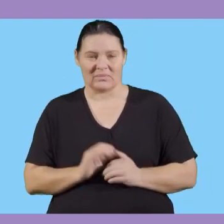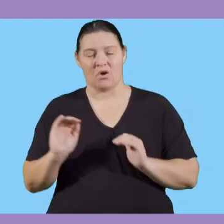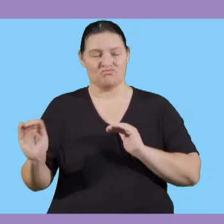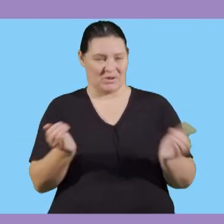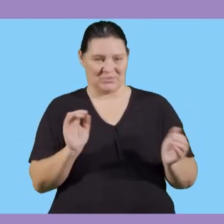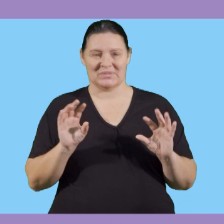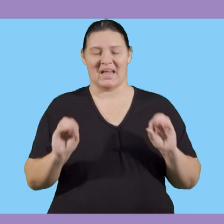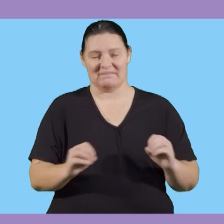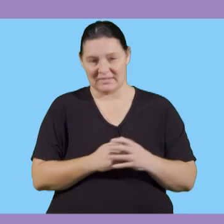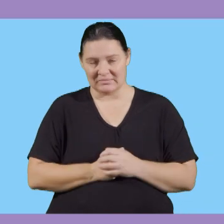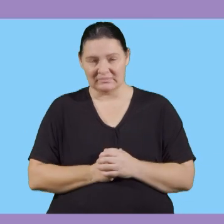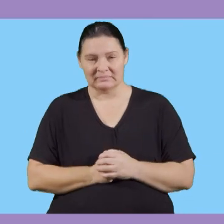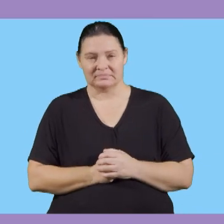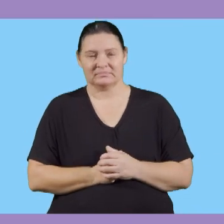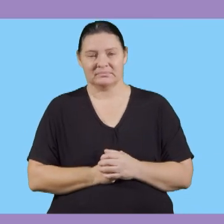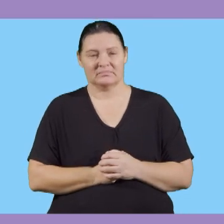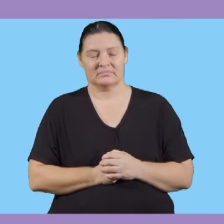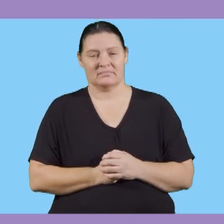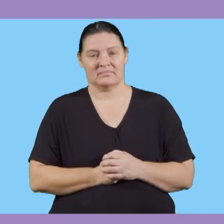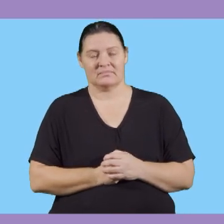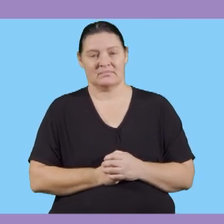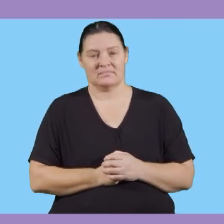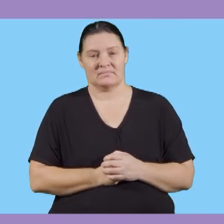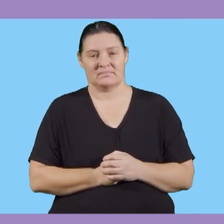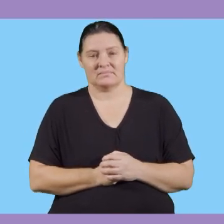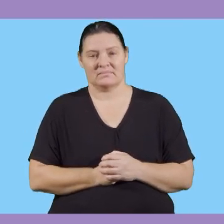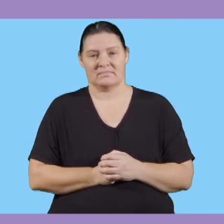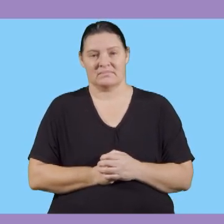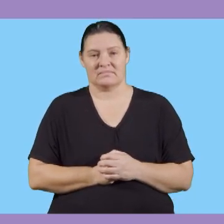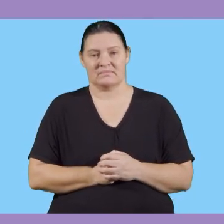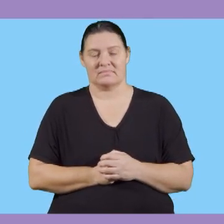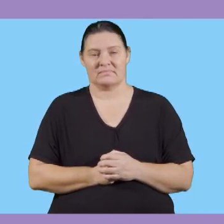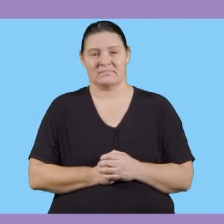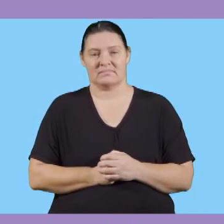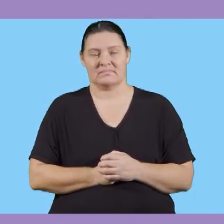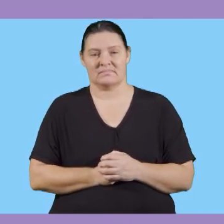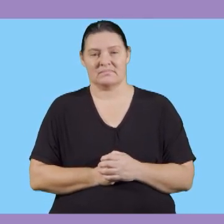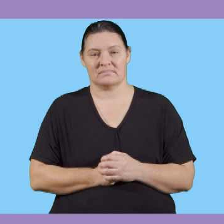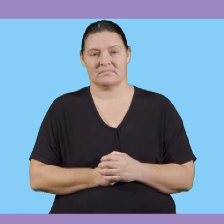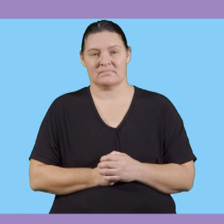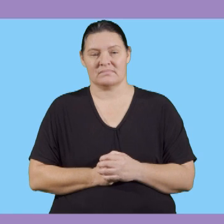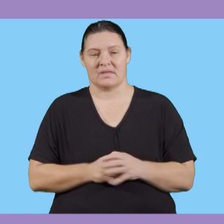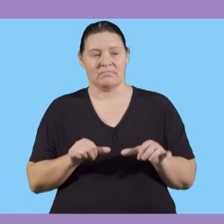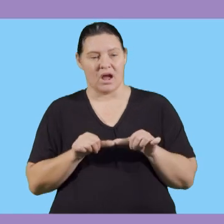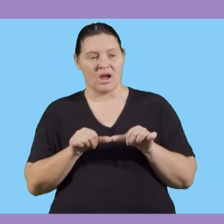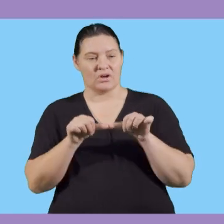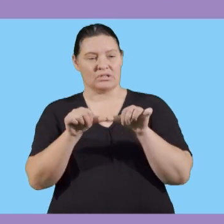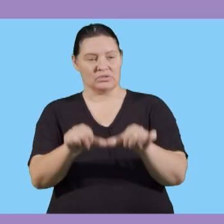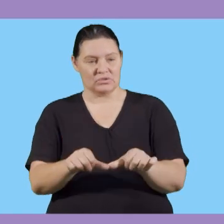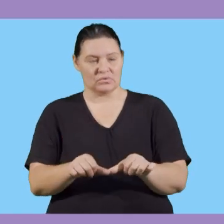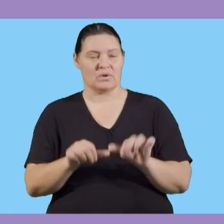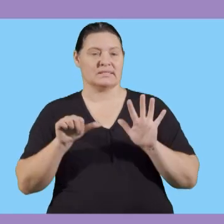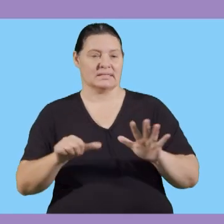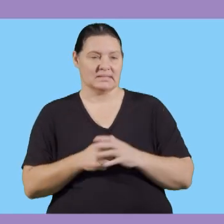of passengers to air hosts is 24 passengers is to 1 air host. Let's continue